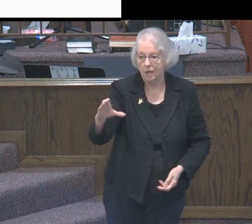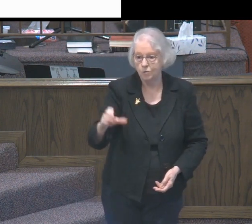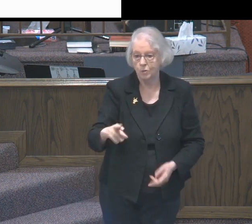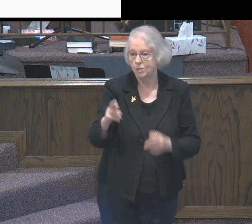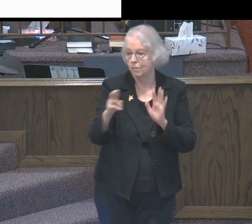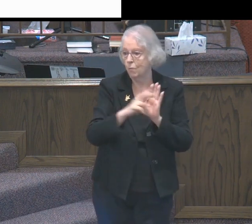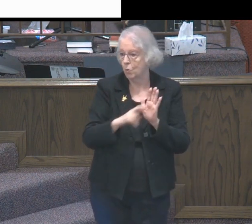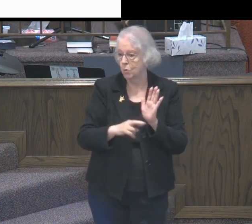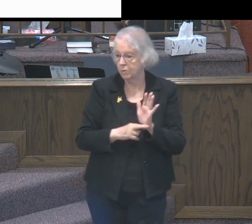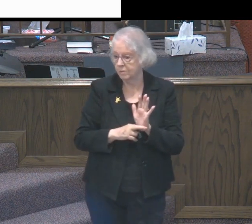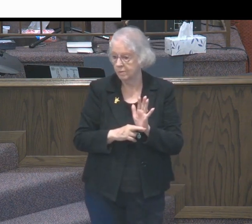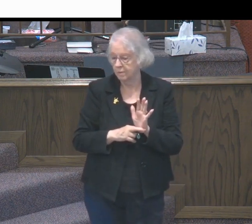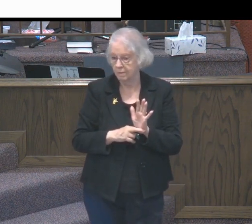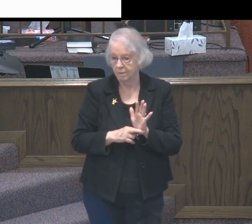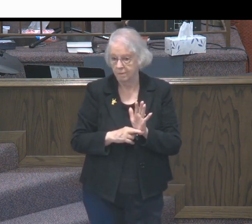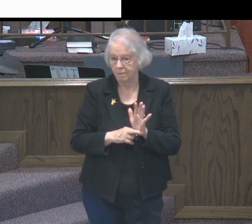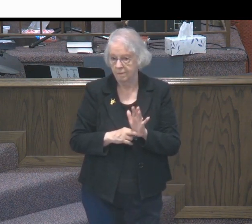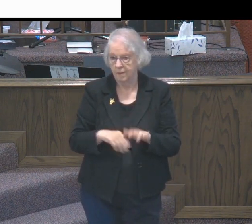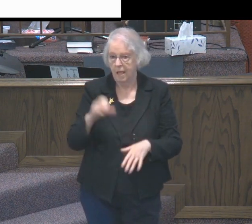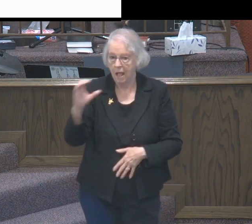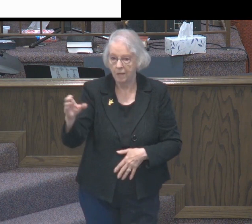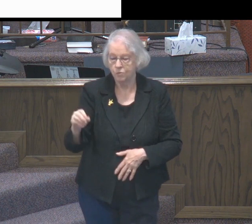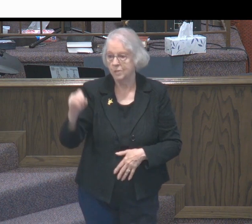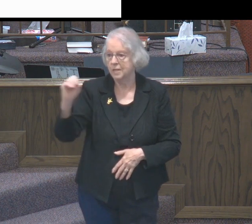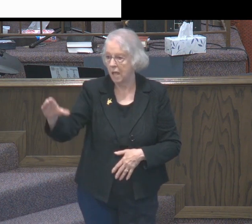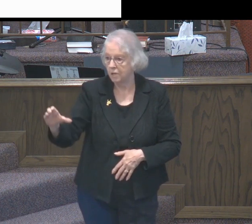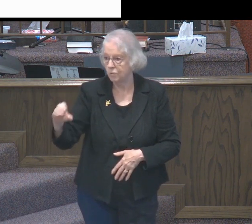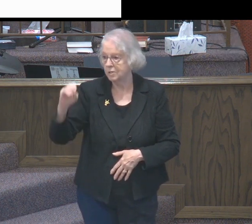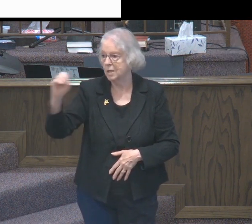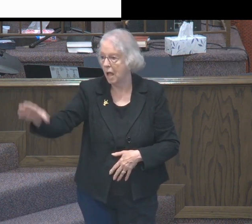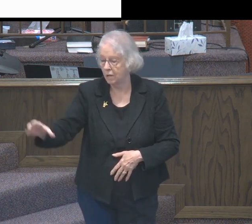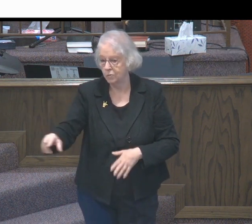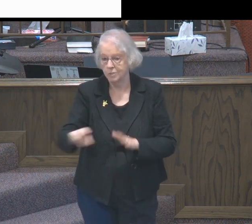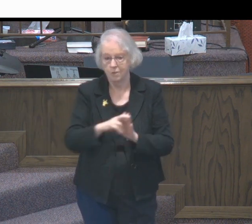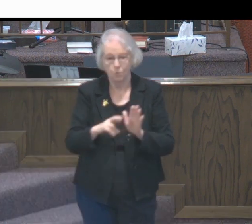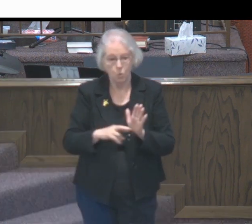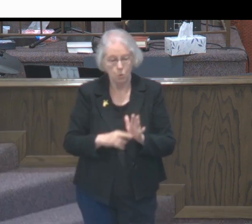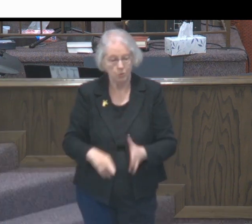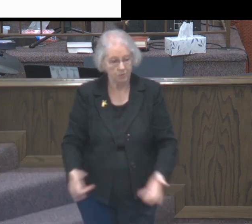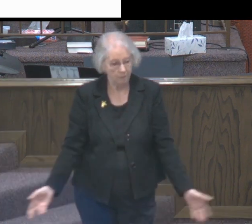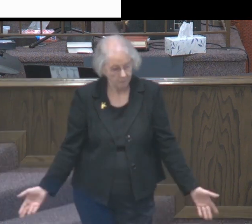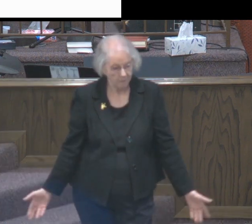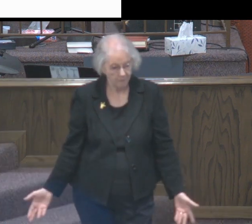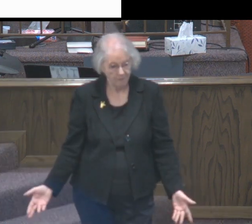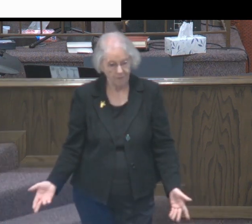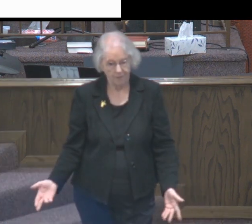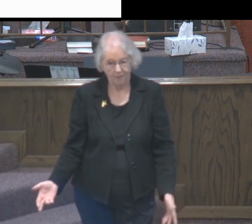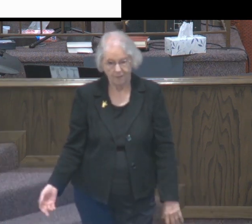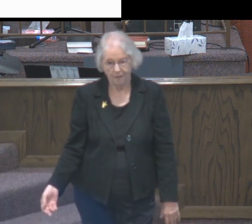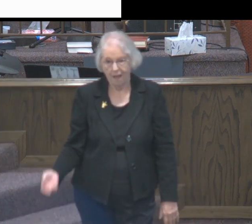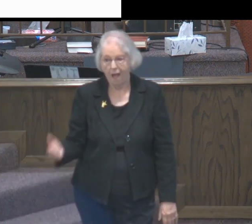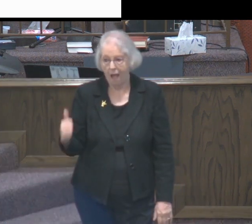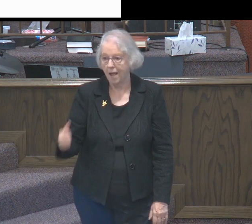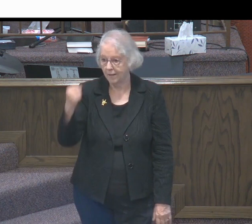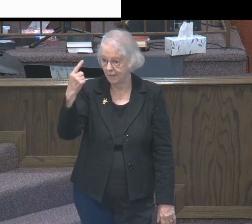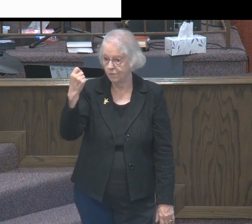Volumes. Because if we're going to interpret this so that you can understand it, right? If we're going to interpret it